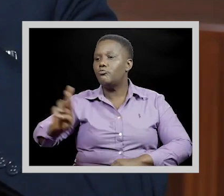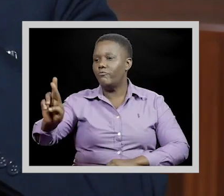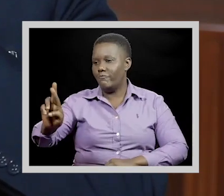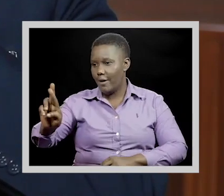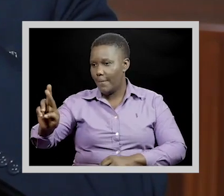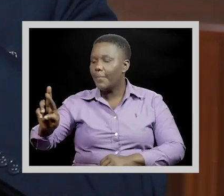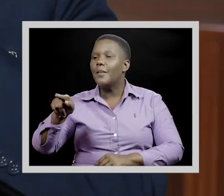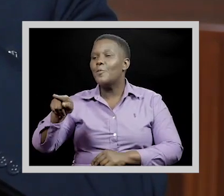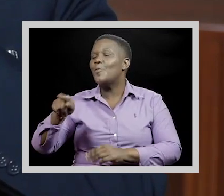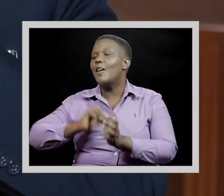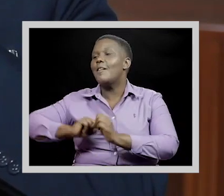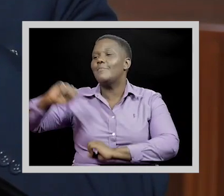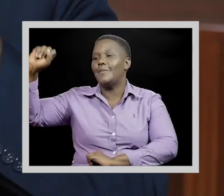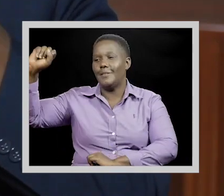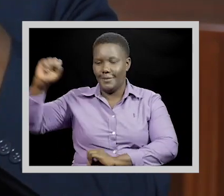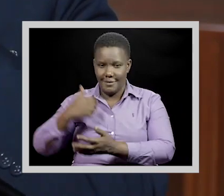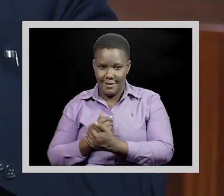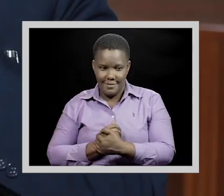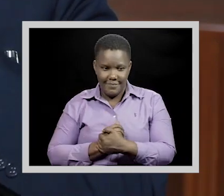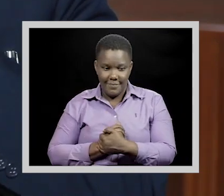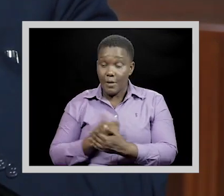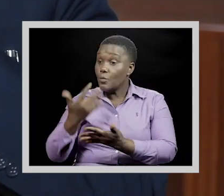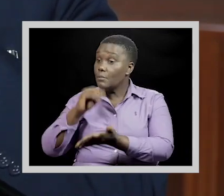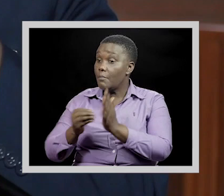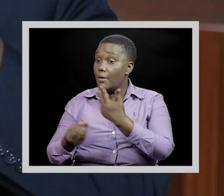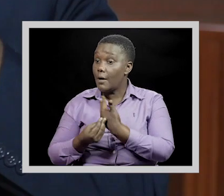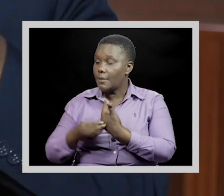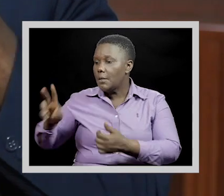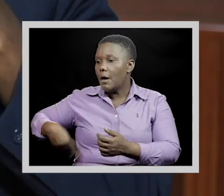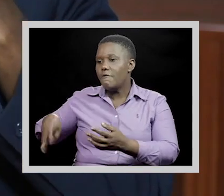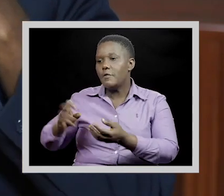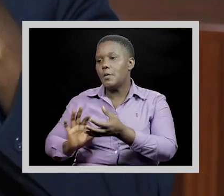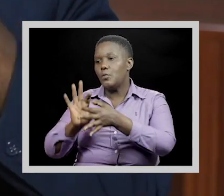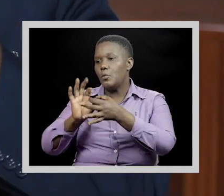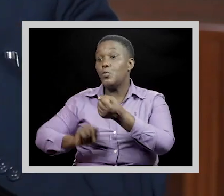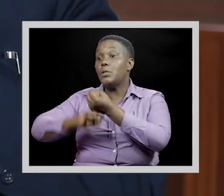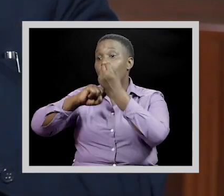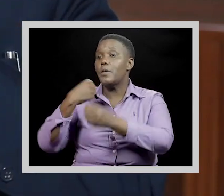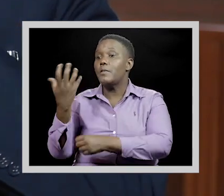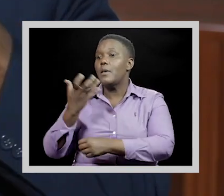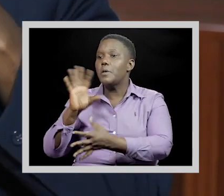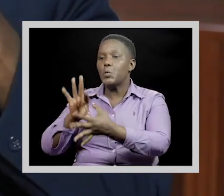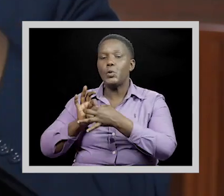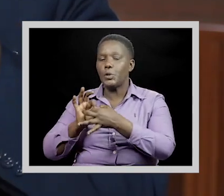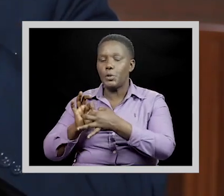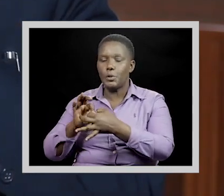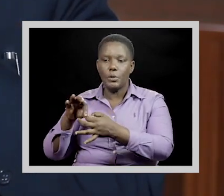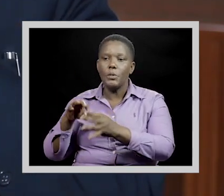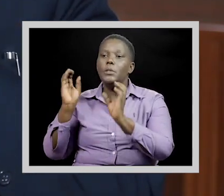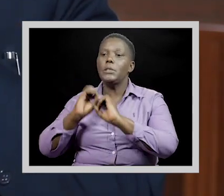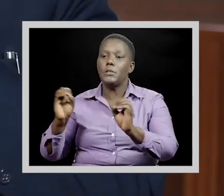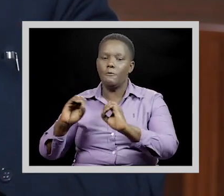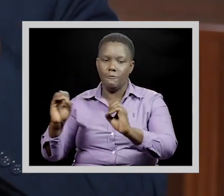were nullified, or the appeal was allowed, simply because the social welfare officer was not